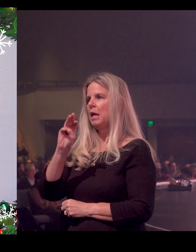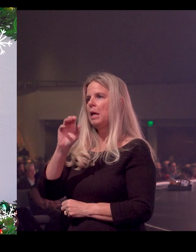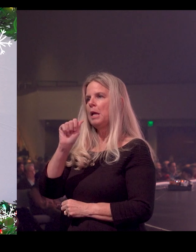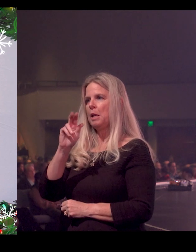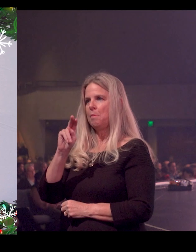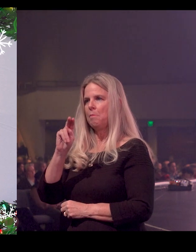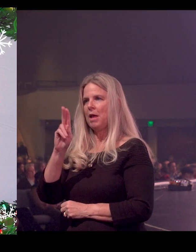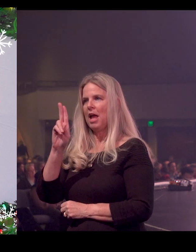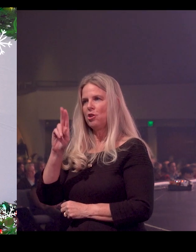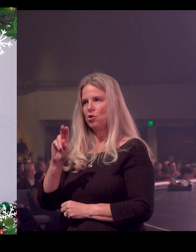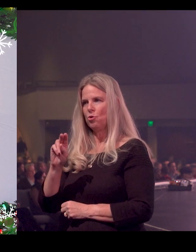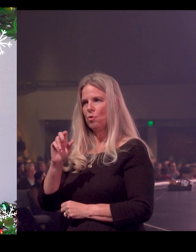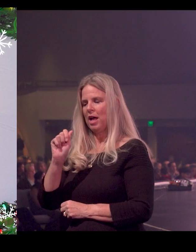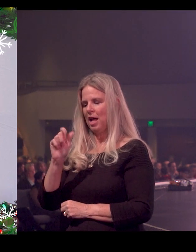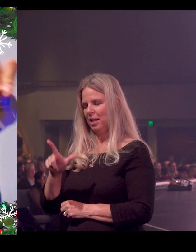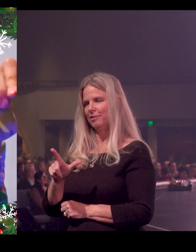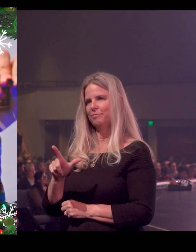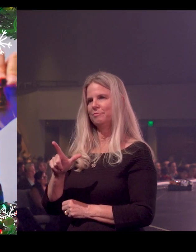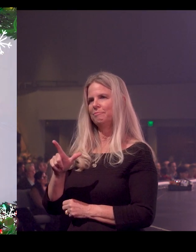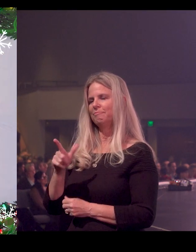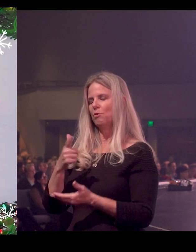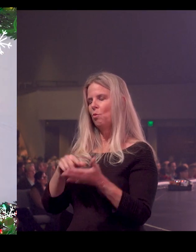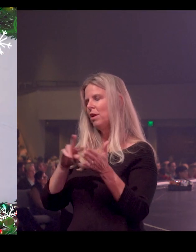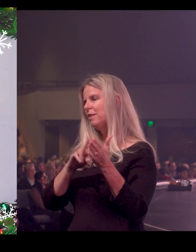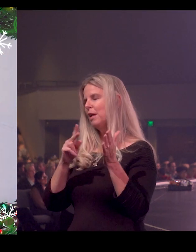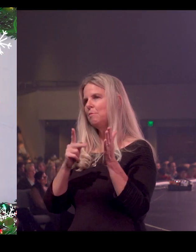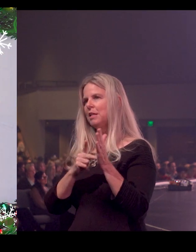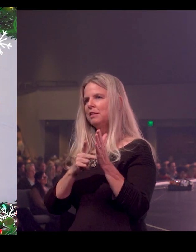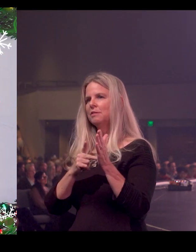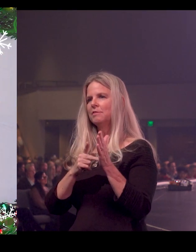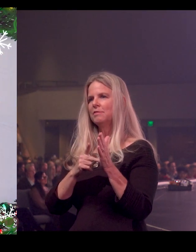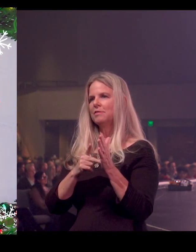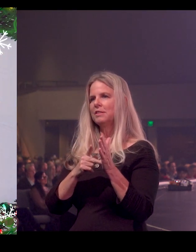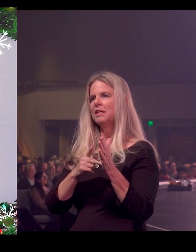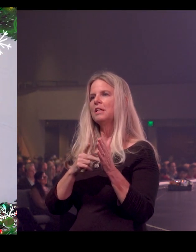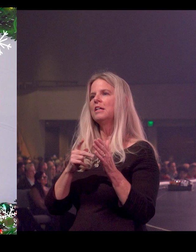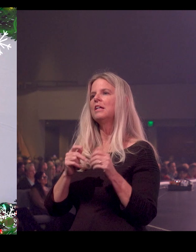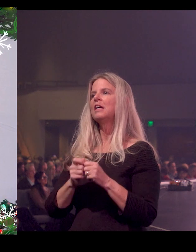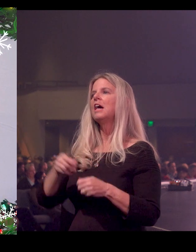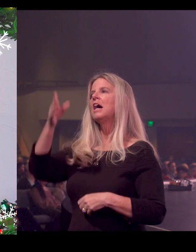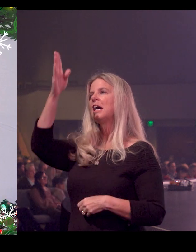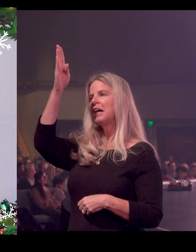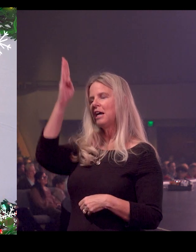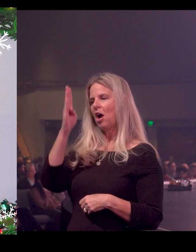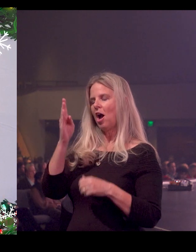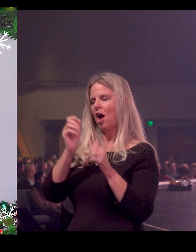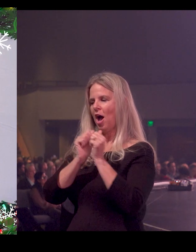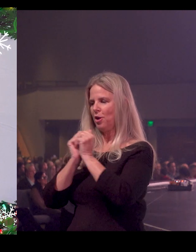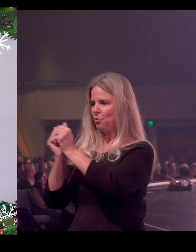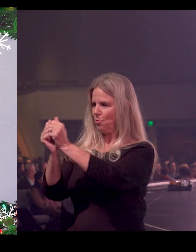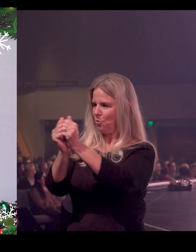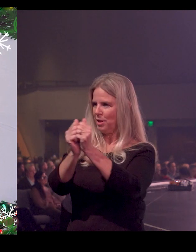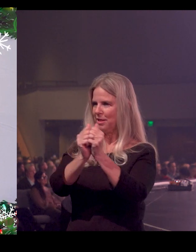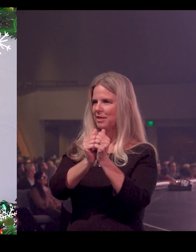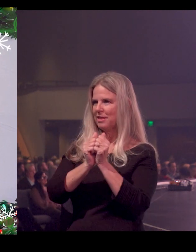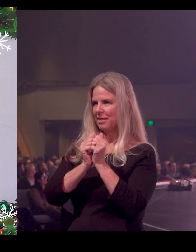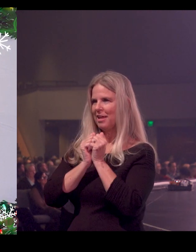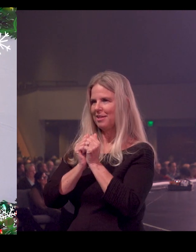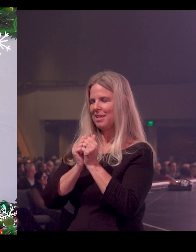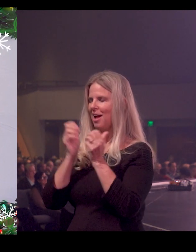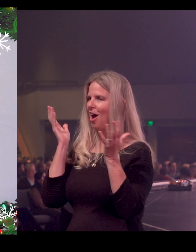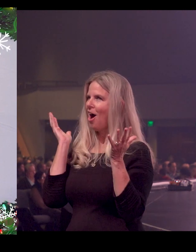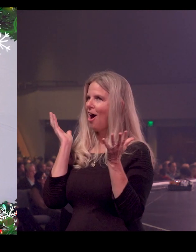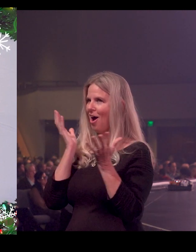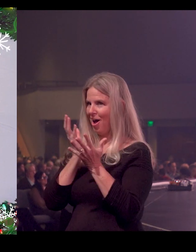mean? It means God with us. How awesome is that? God is with us and